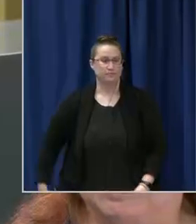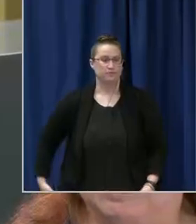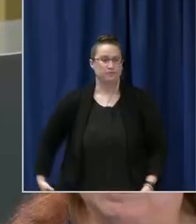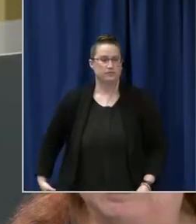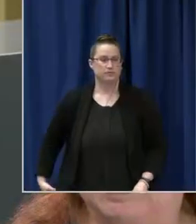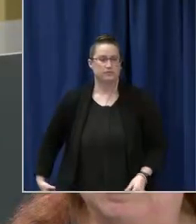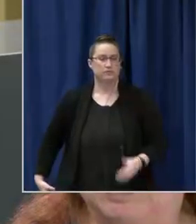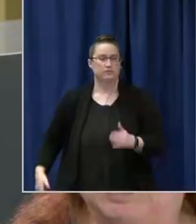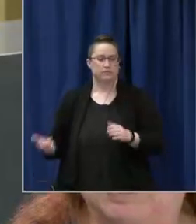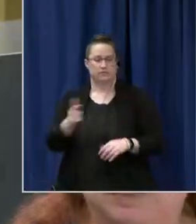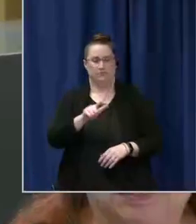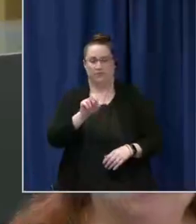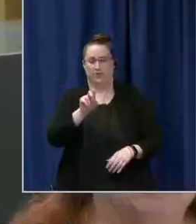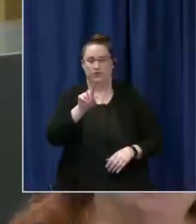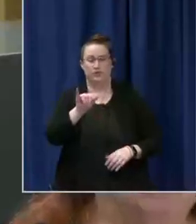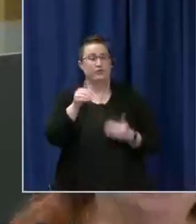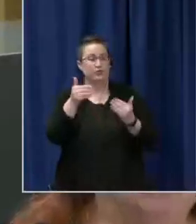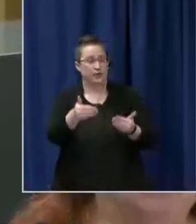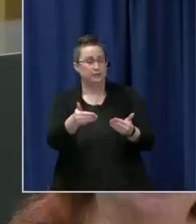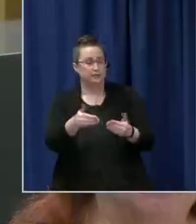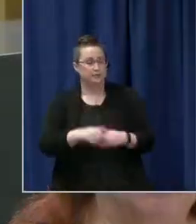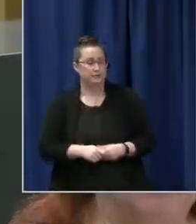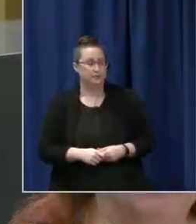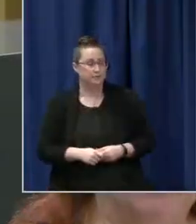Susie, please go ahead.